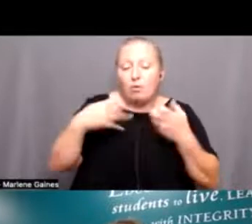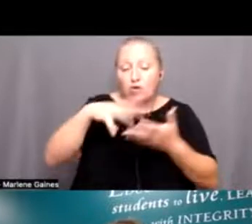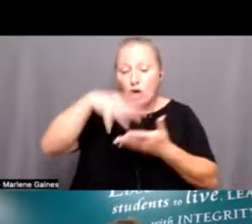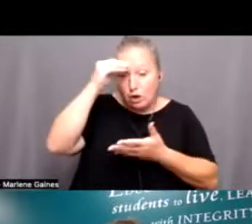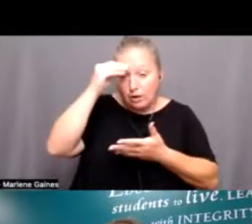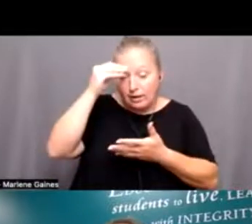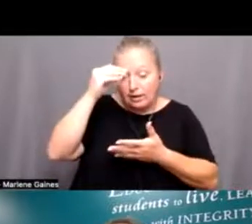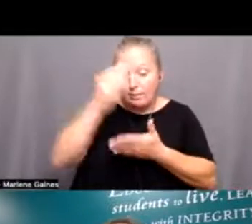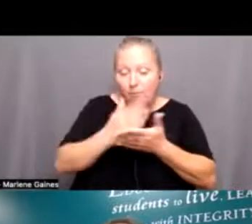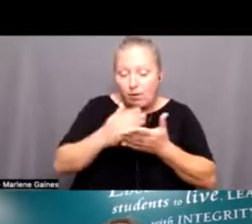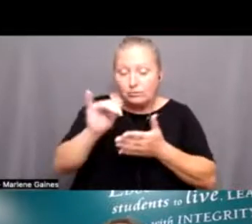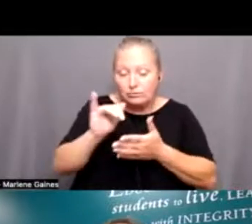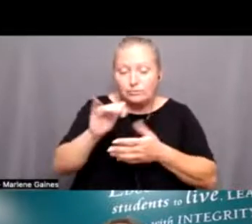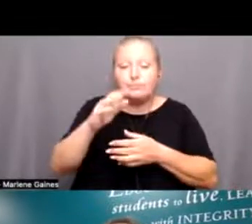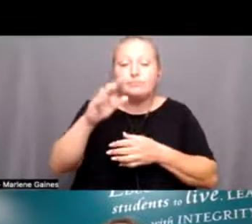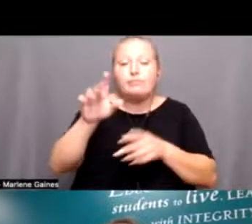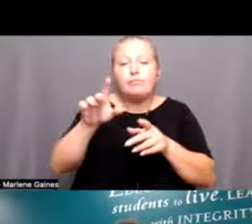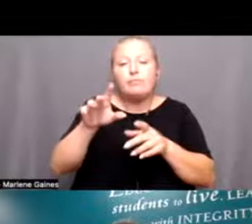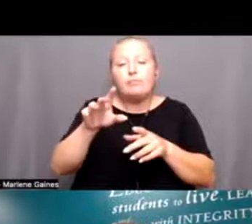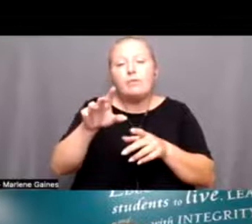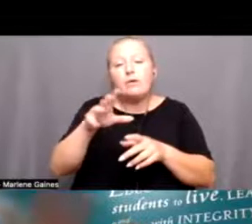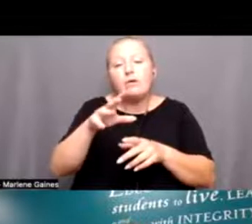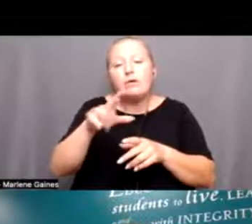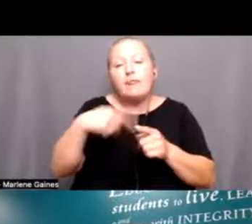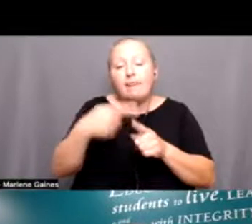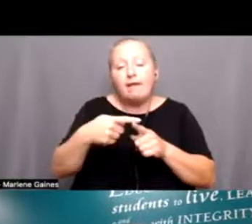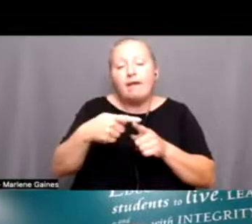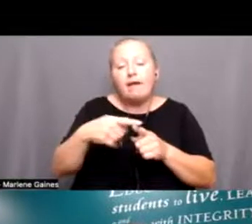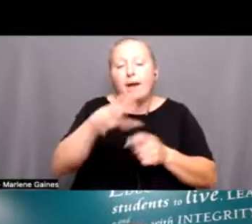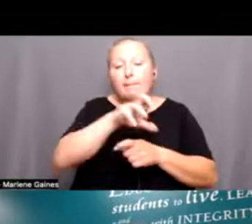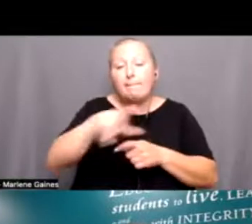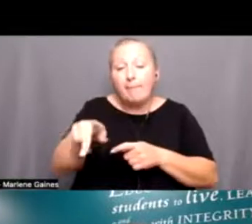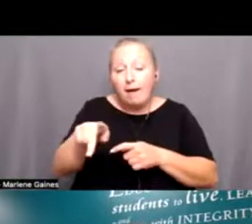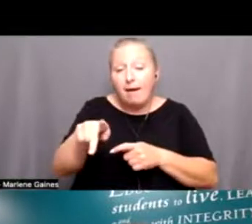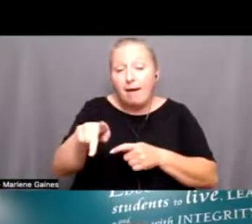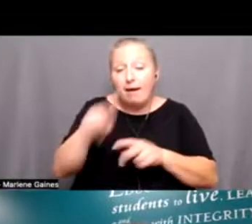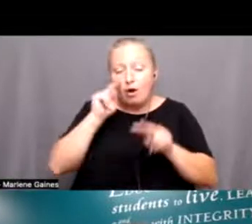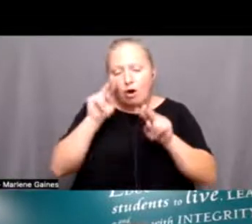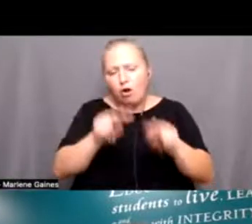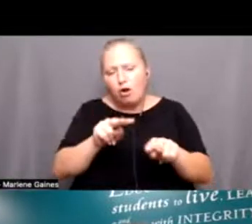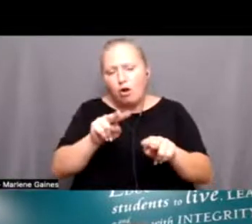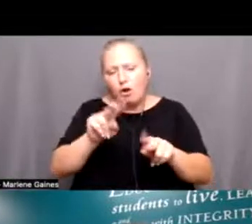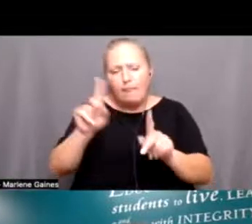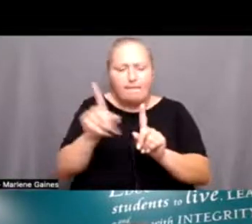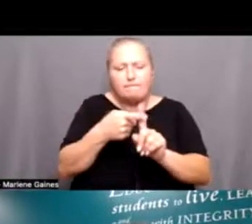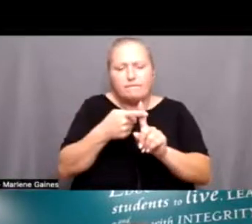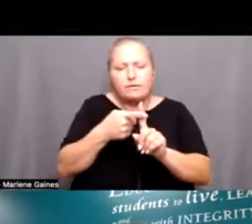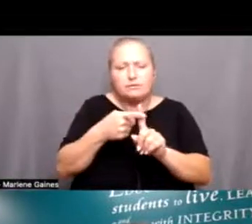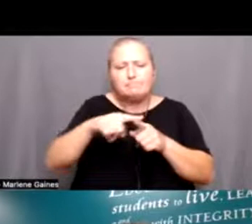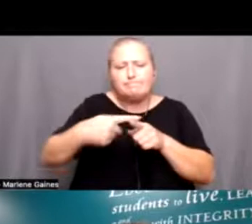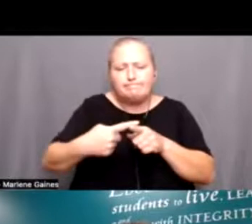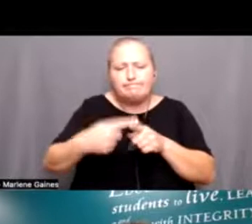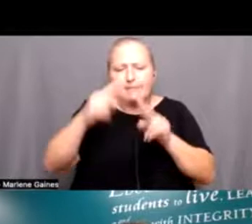to it, and then we come back and we would look at the first interim assessment in